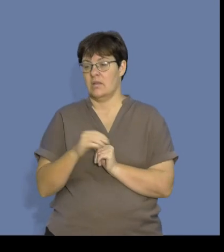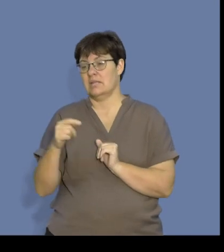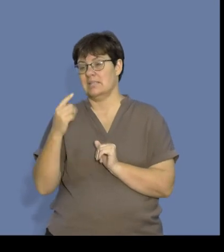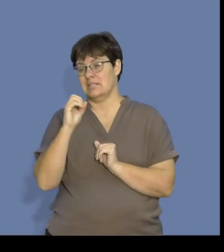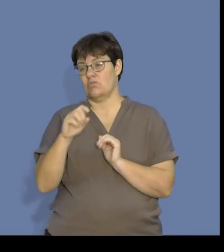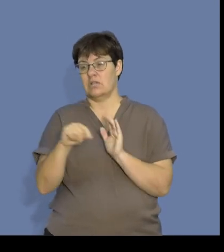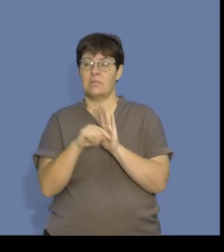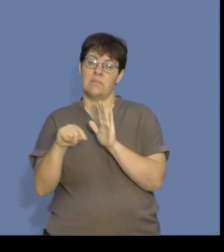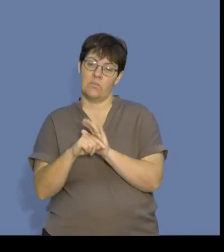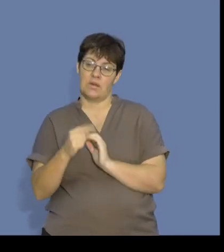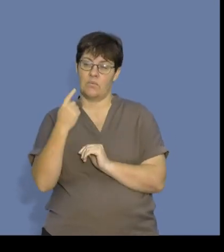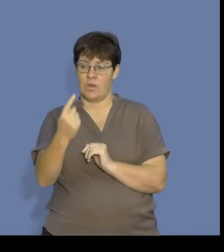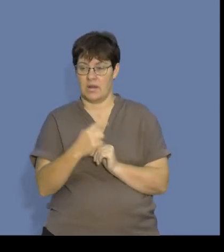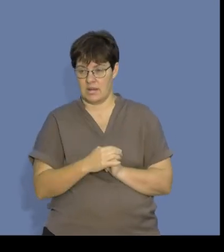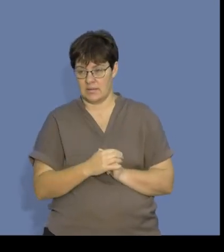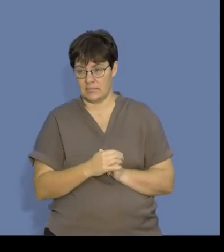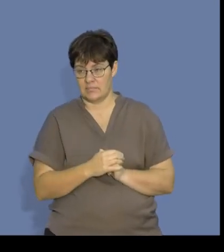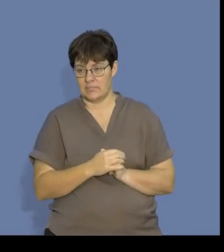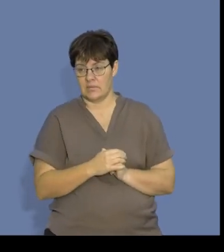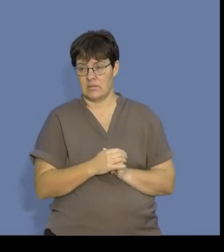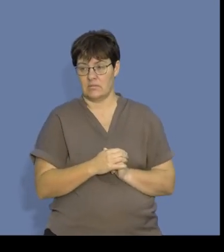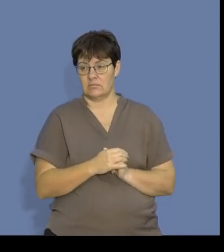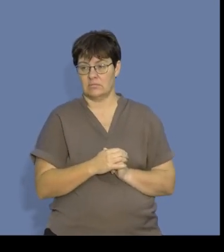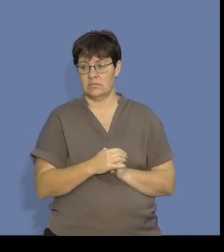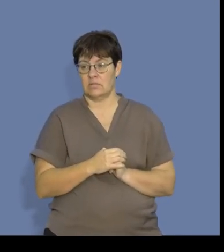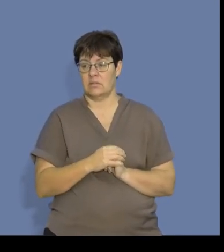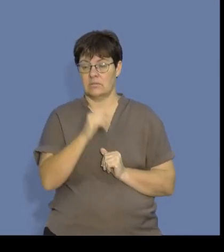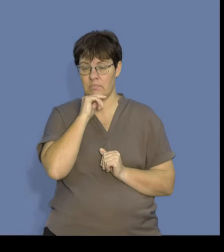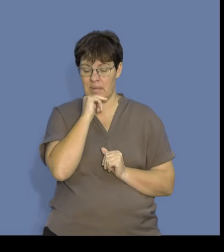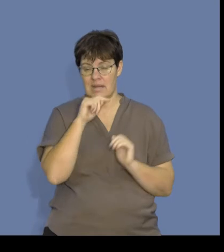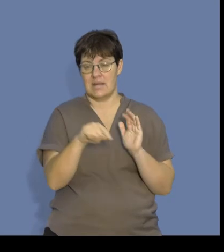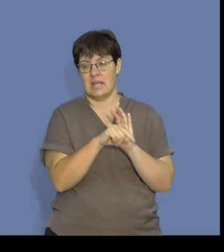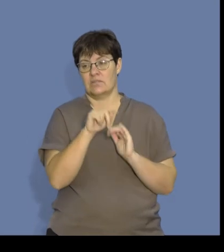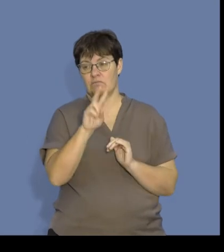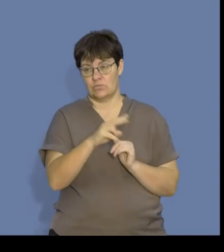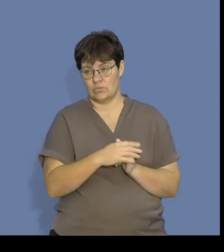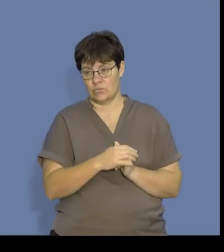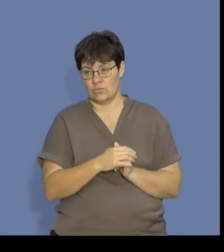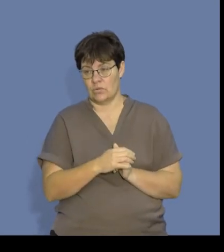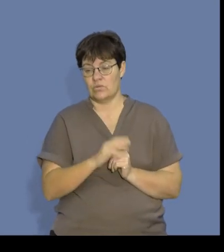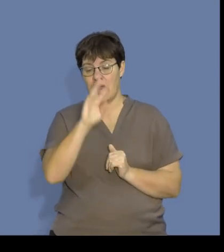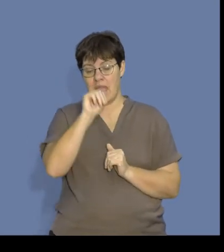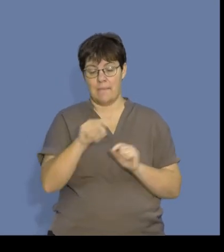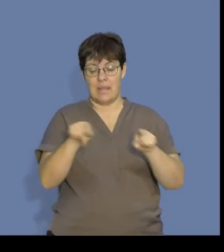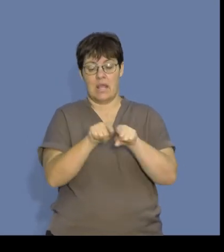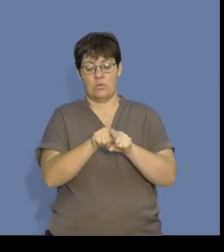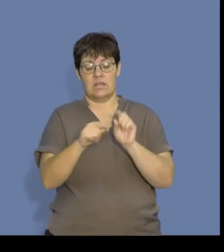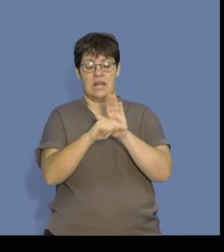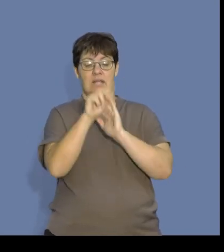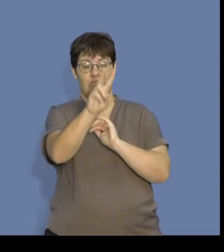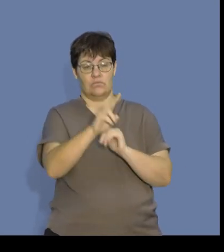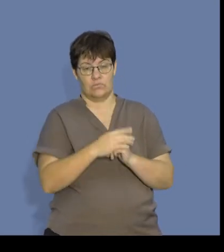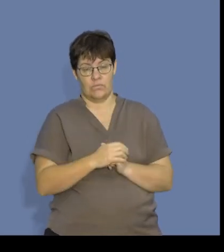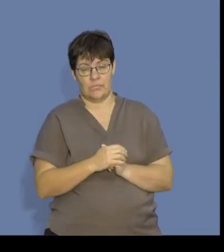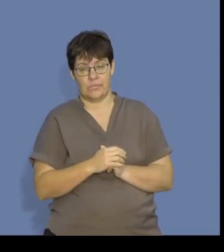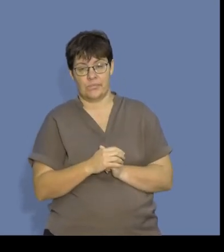over 0 minus -1 will be +1. So this will just be -2. So my m will